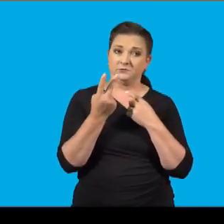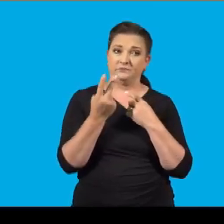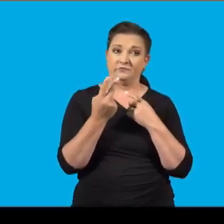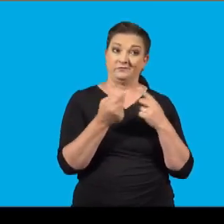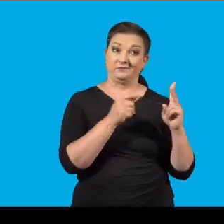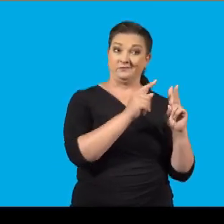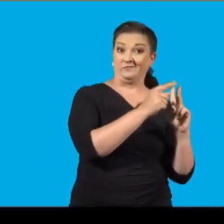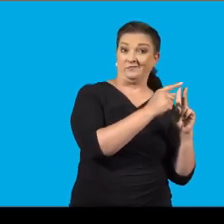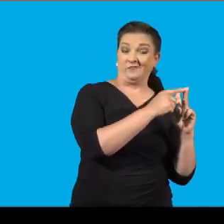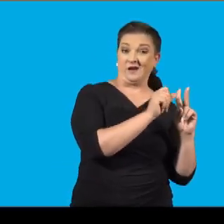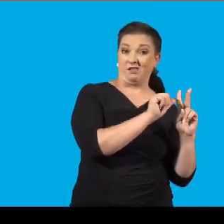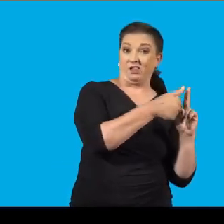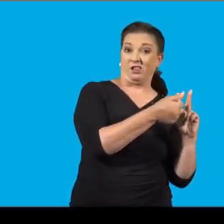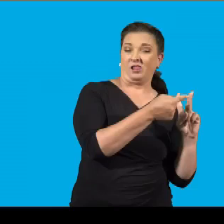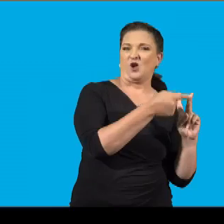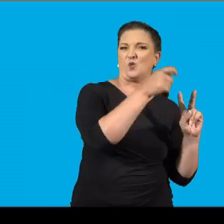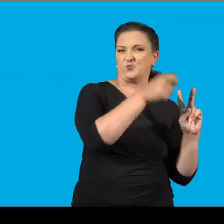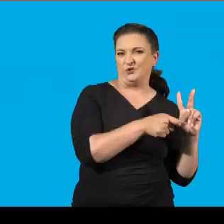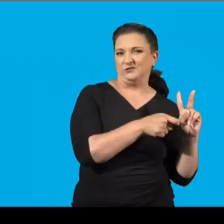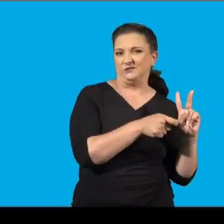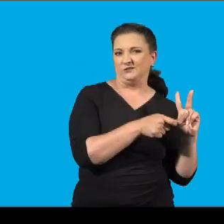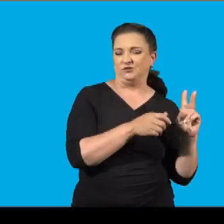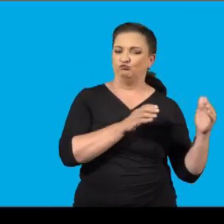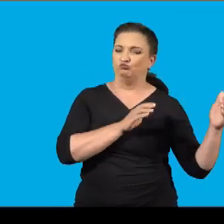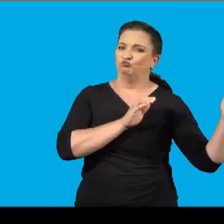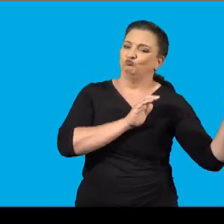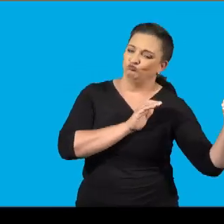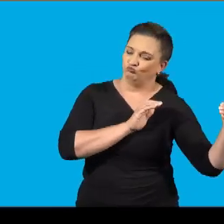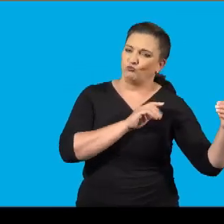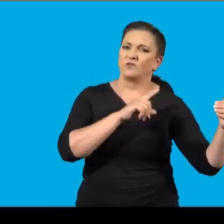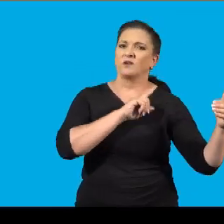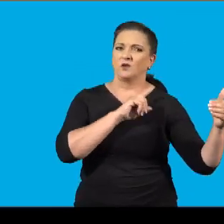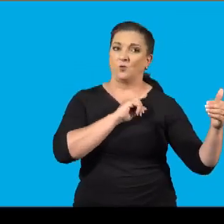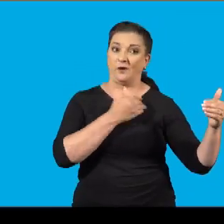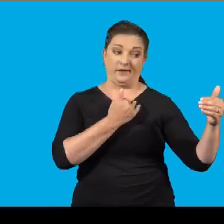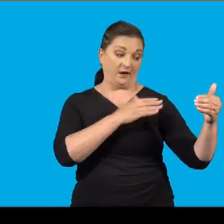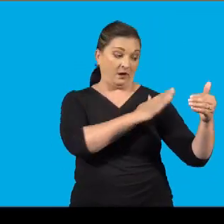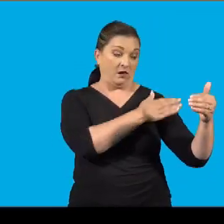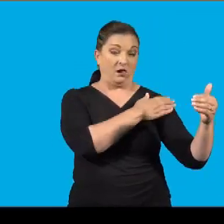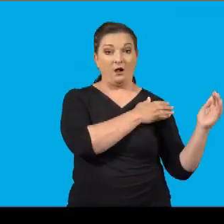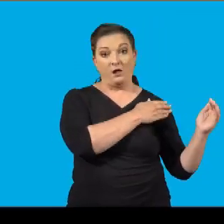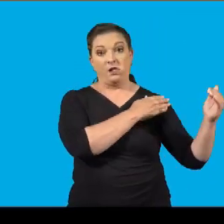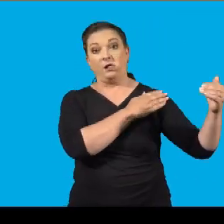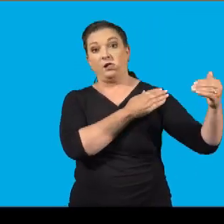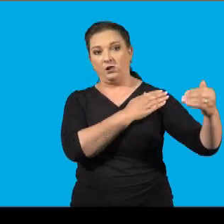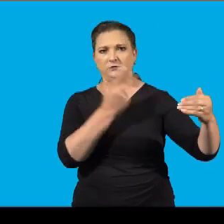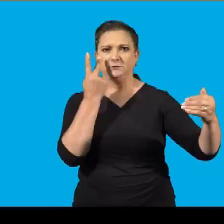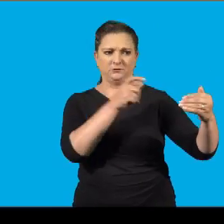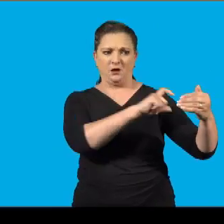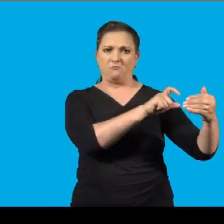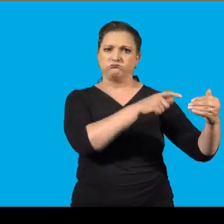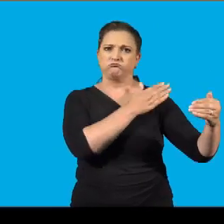You can also see this person next to her consoling because they have their arm, there's their